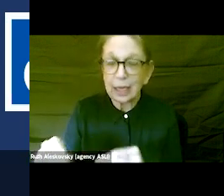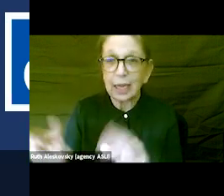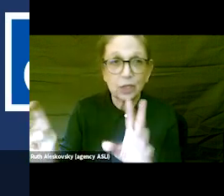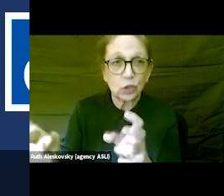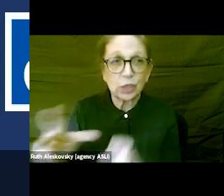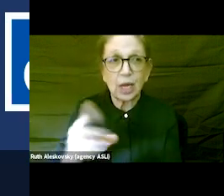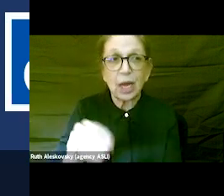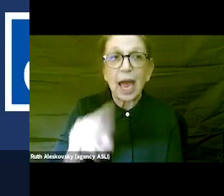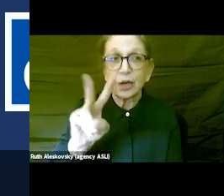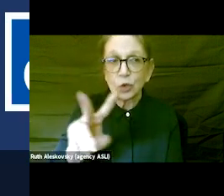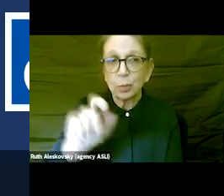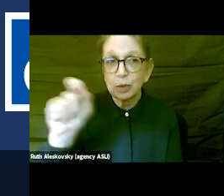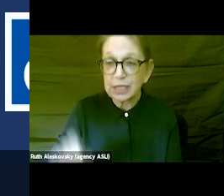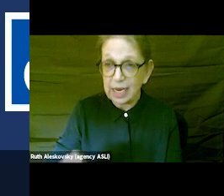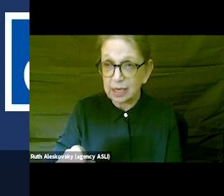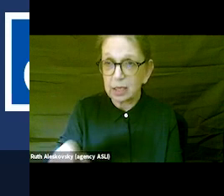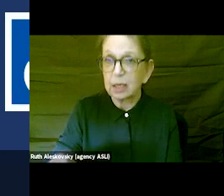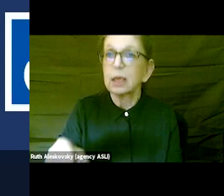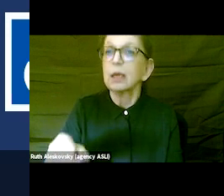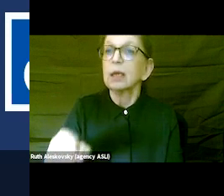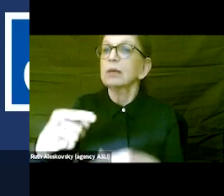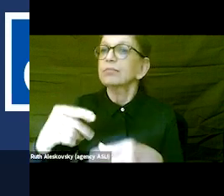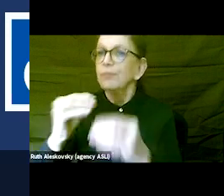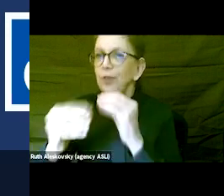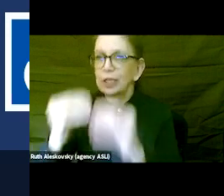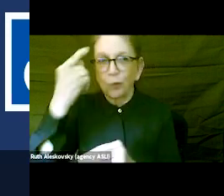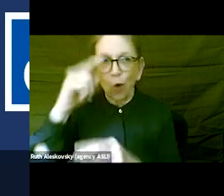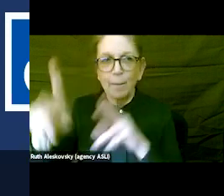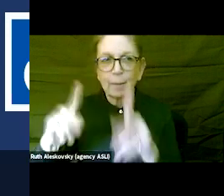and hearing disabilities, vision and or hearing disabilities.